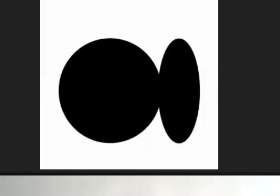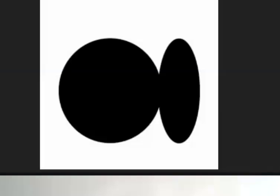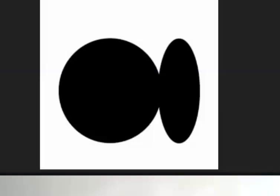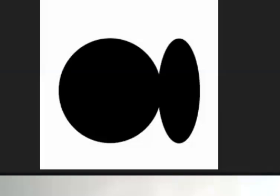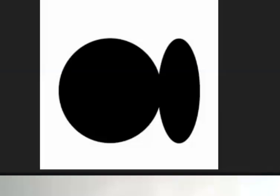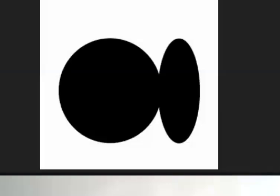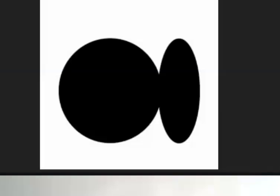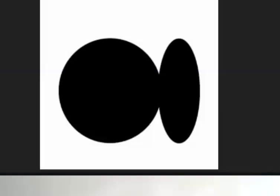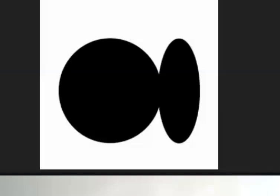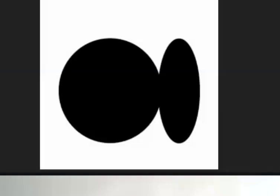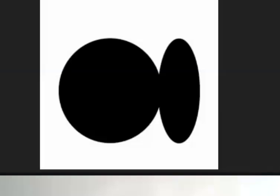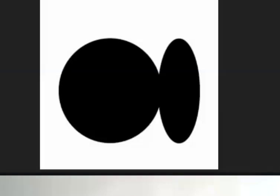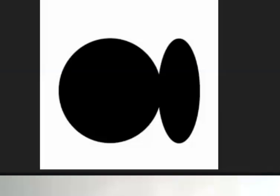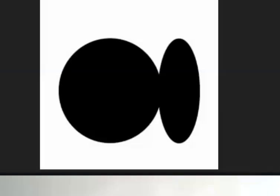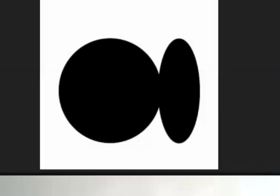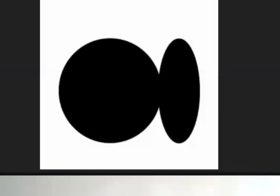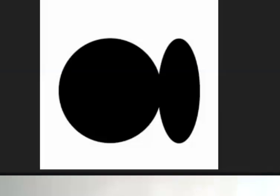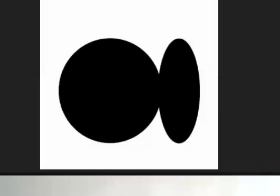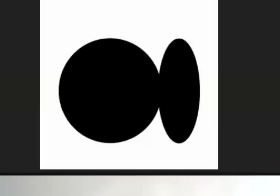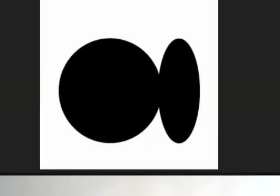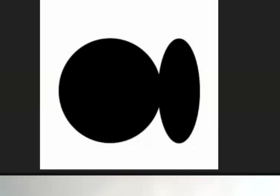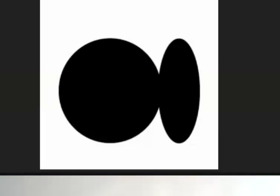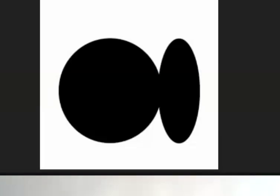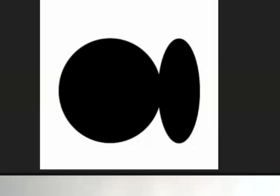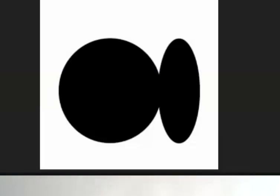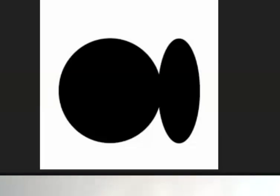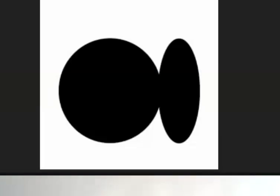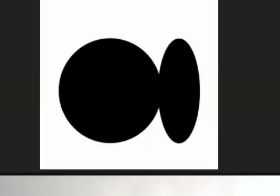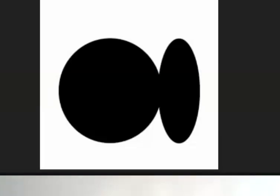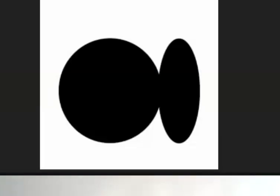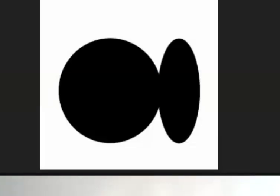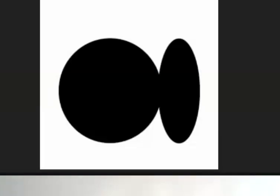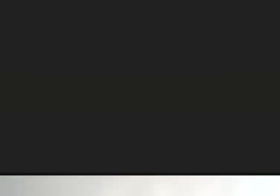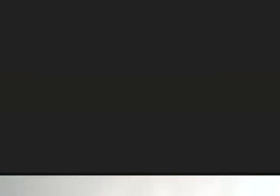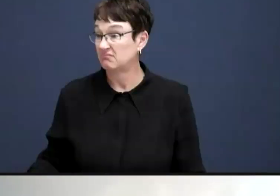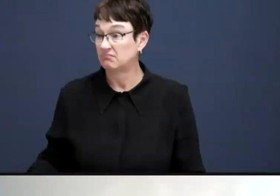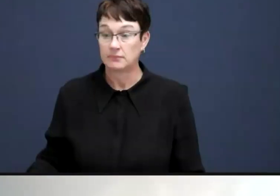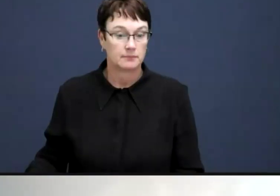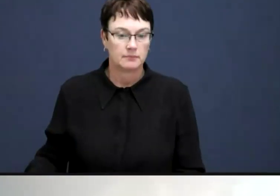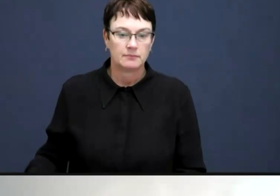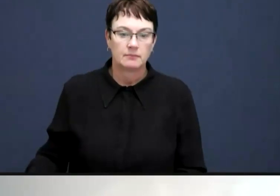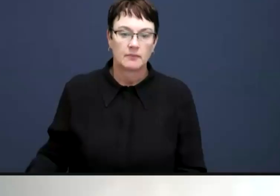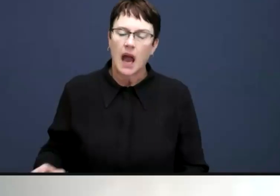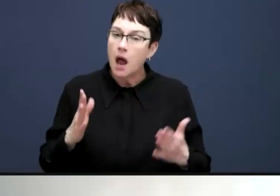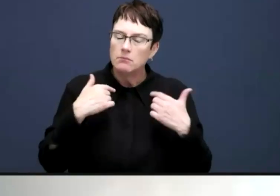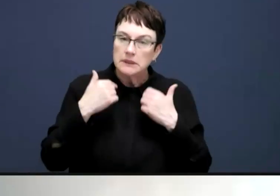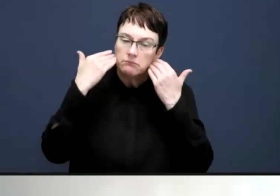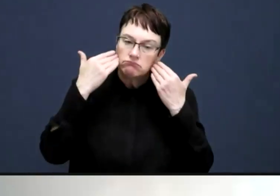to market your own work. But my question was more, how come that, at least my impression is